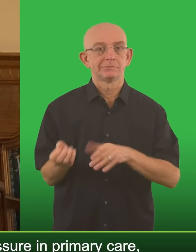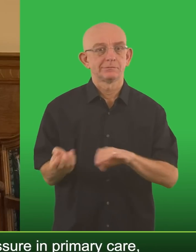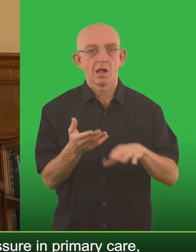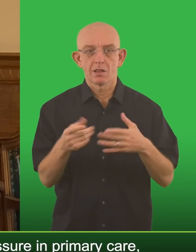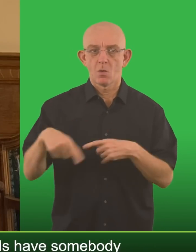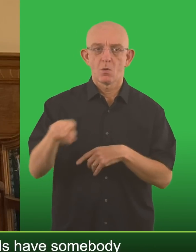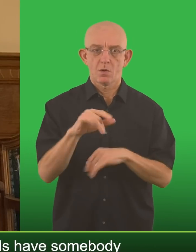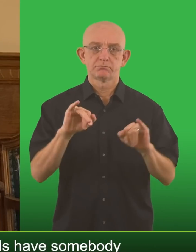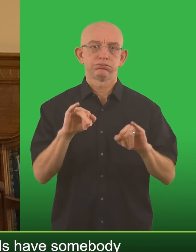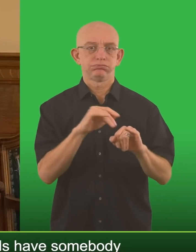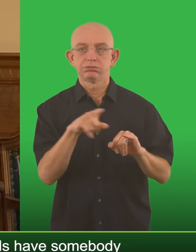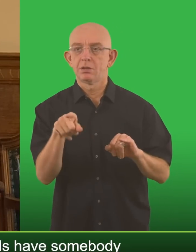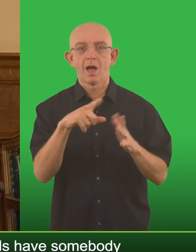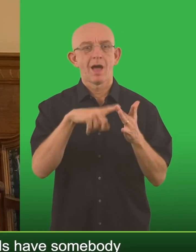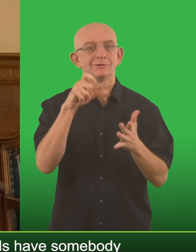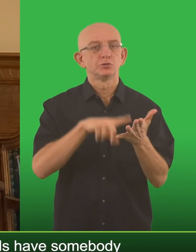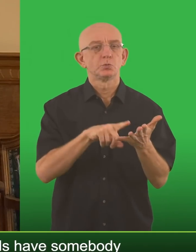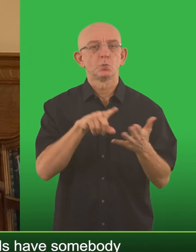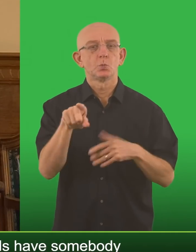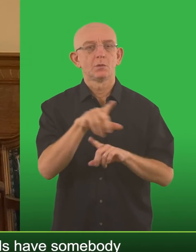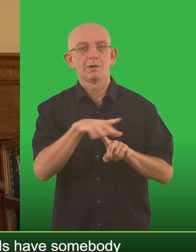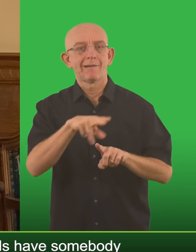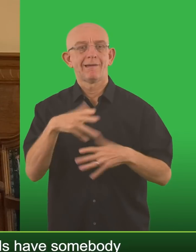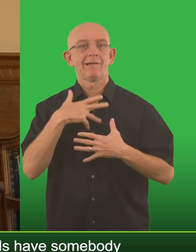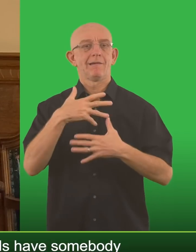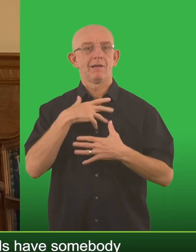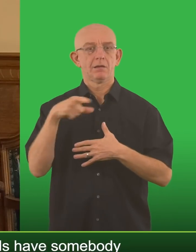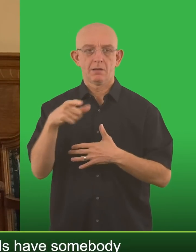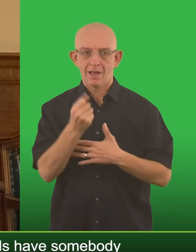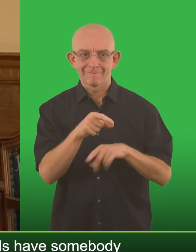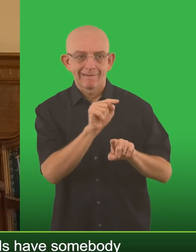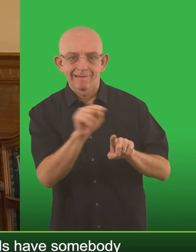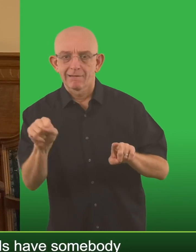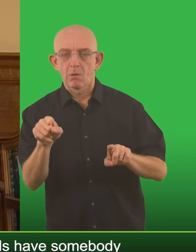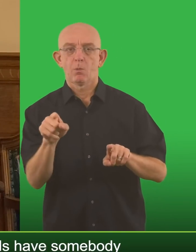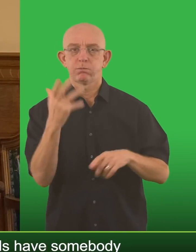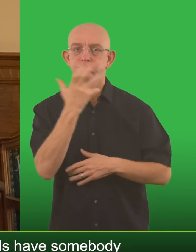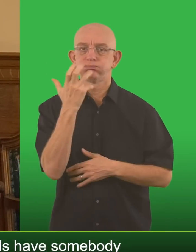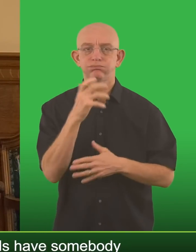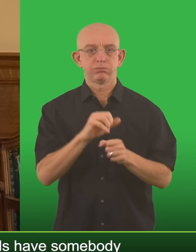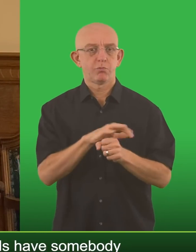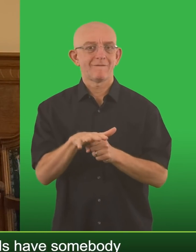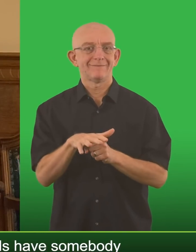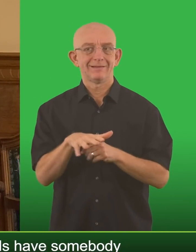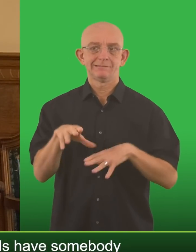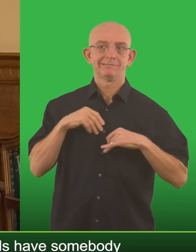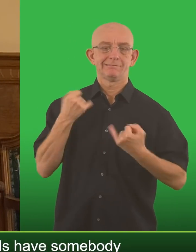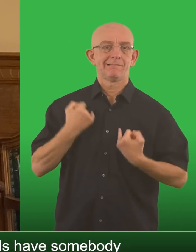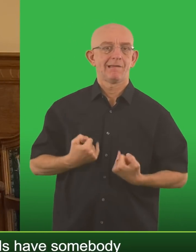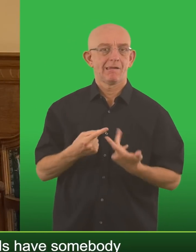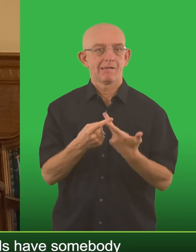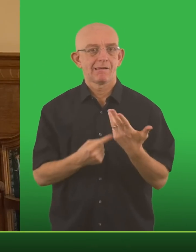in hospitals, and a significant proportion of ICU beds have somebody who has serious